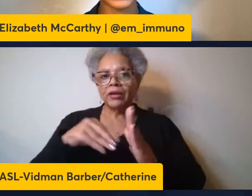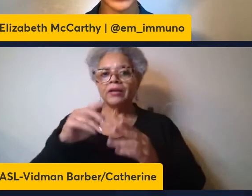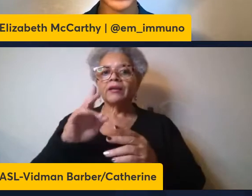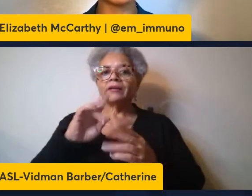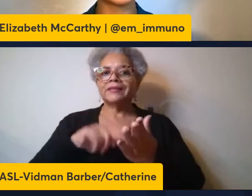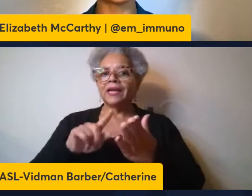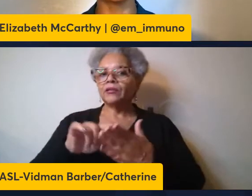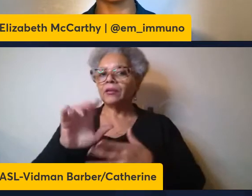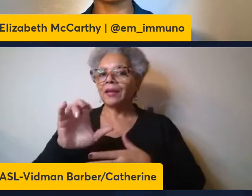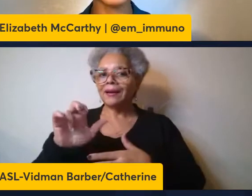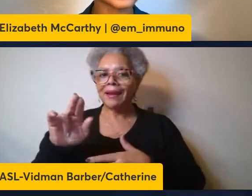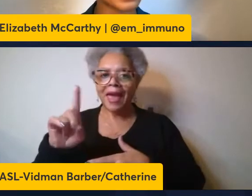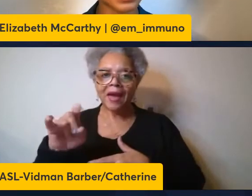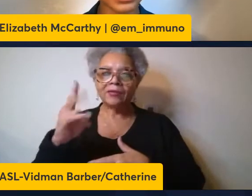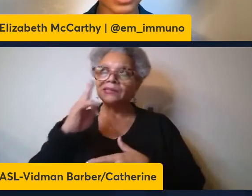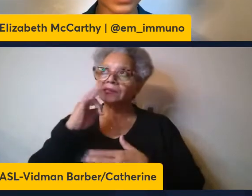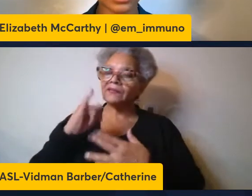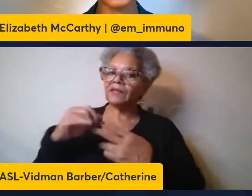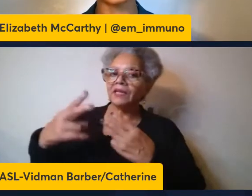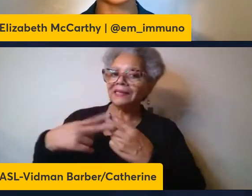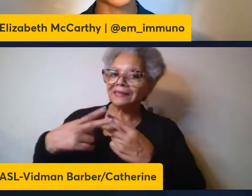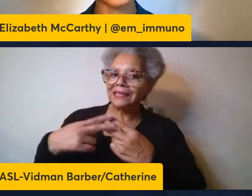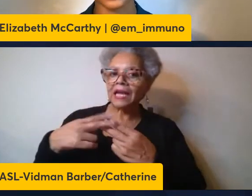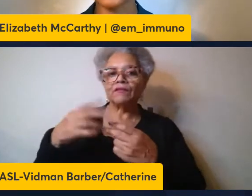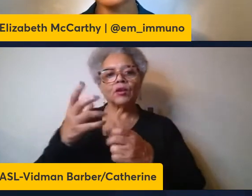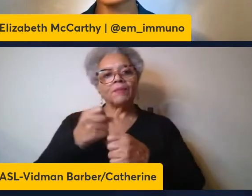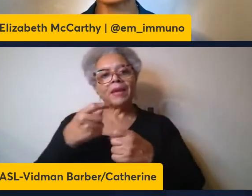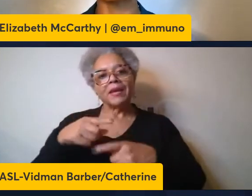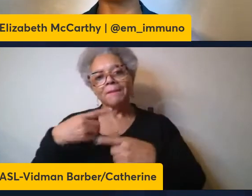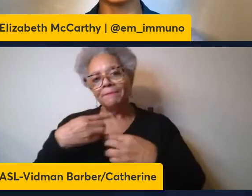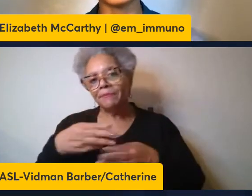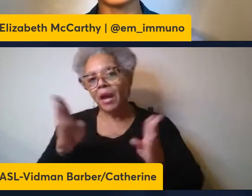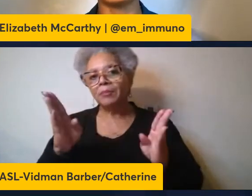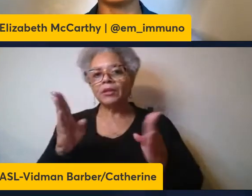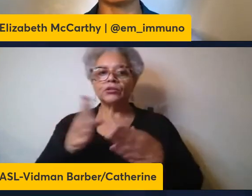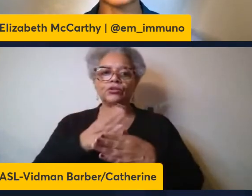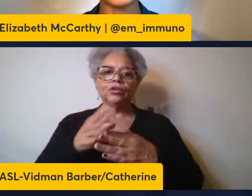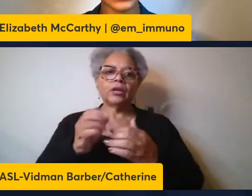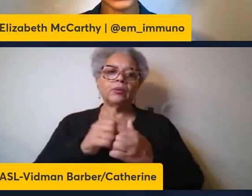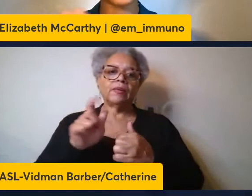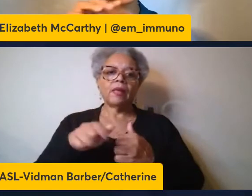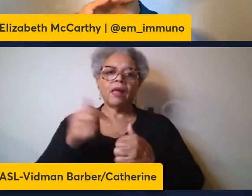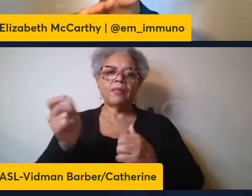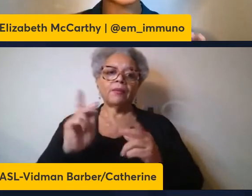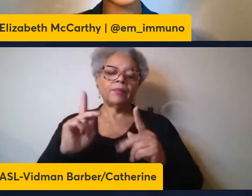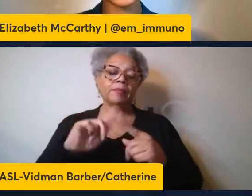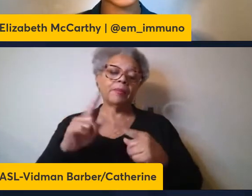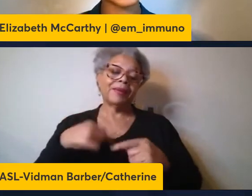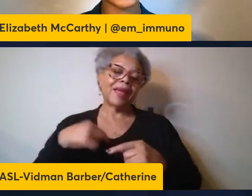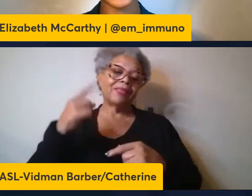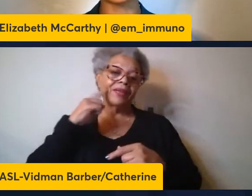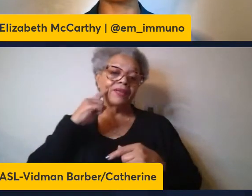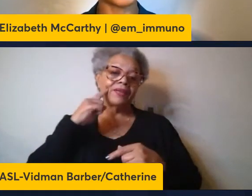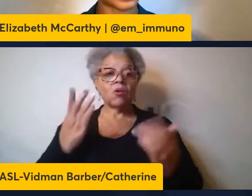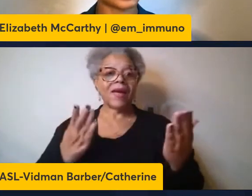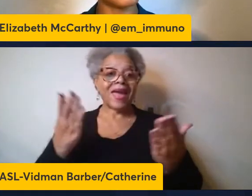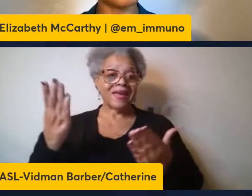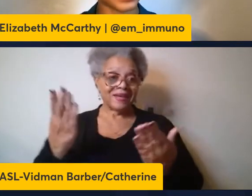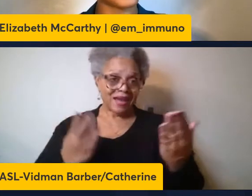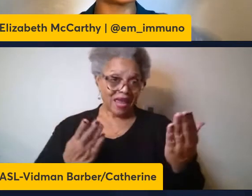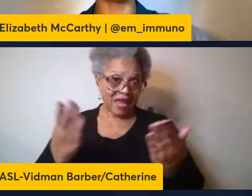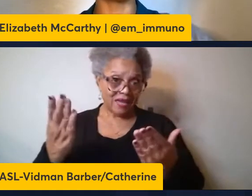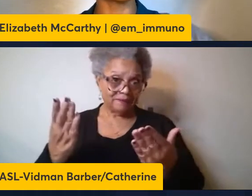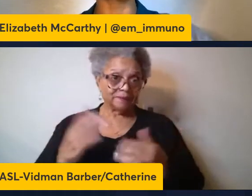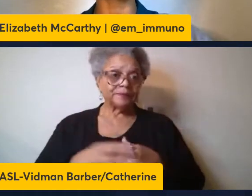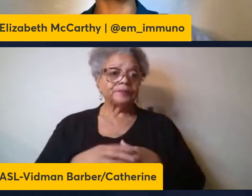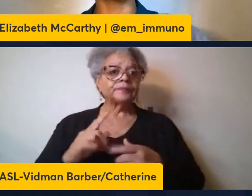and they're going to be saved, and you can make it publicly available to share with other people. But I think these kind of go hand in hand. Again,